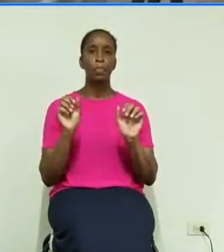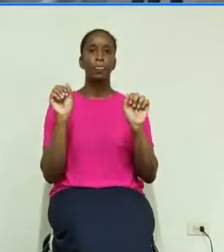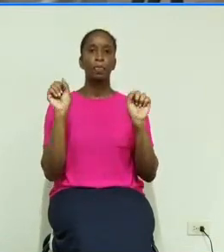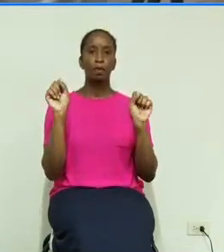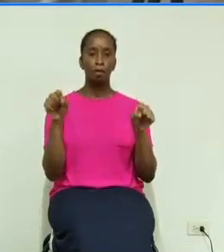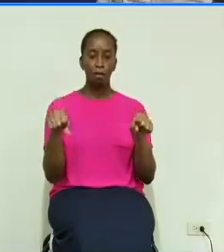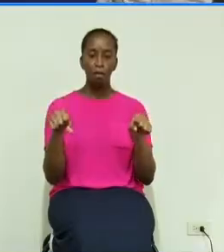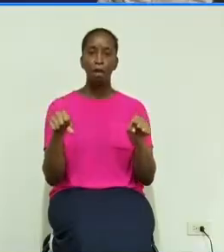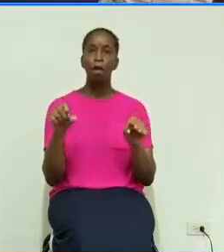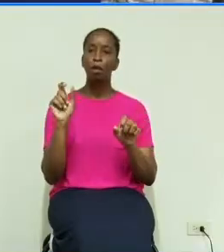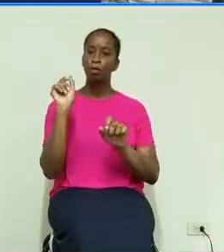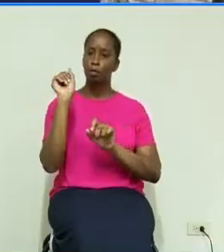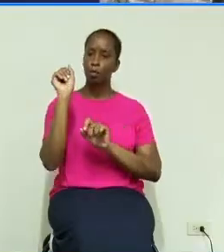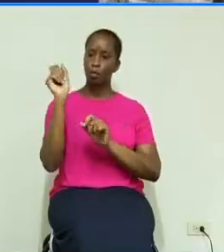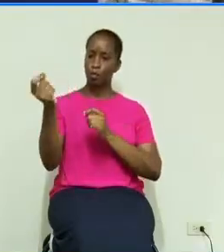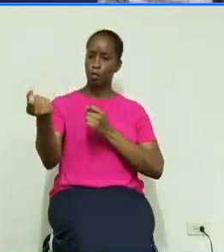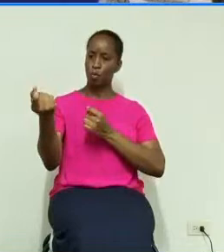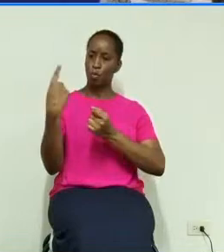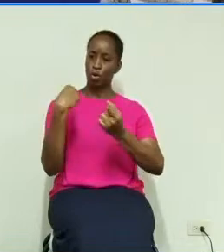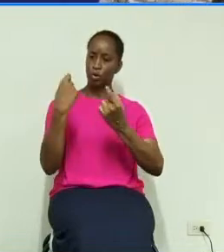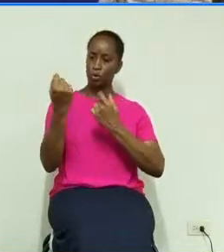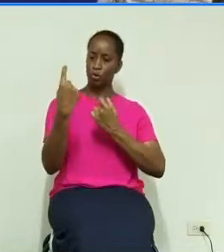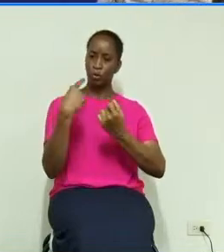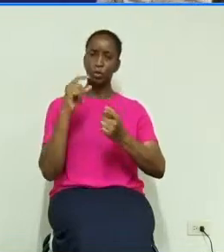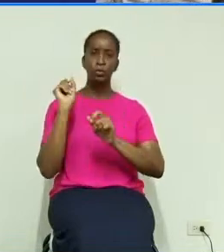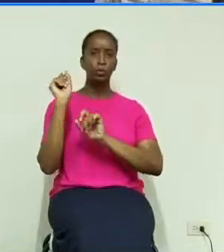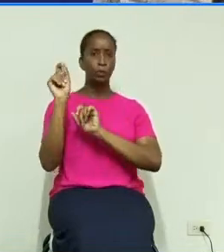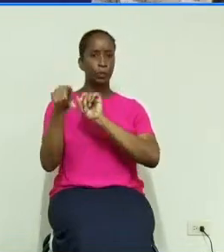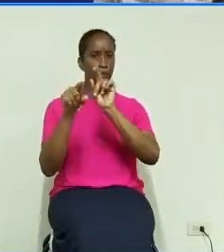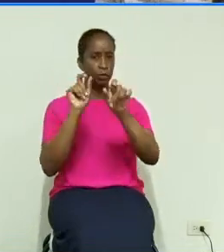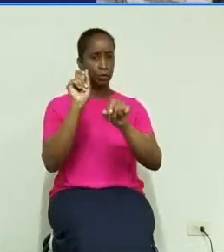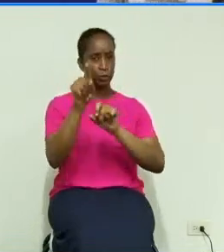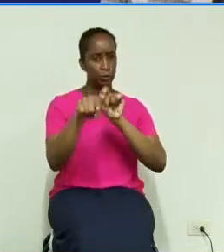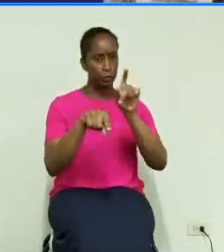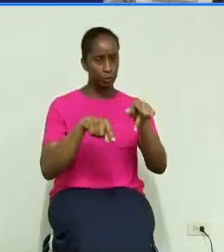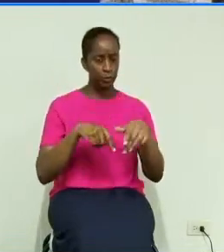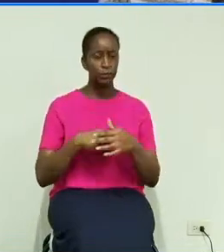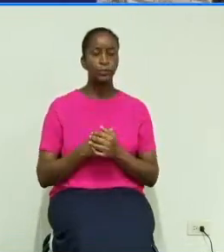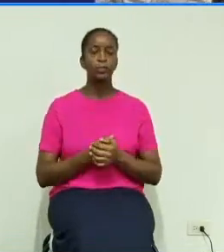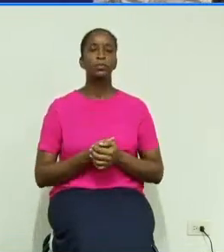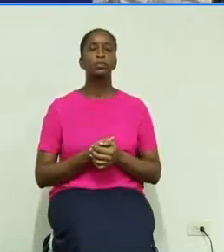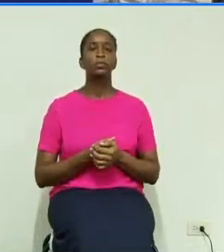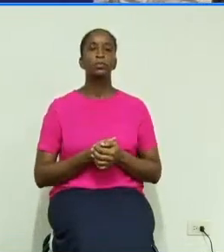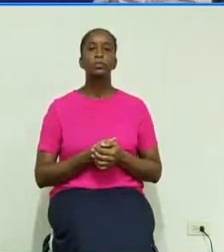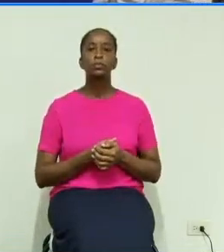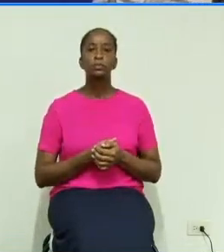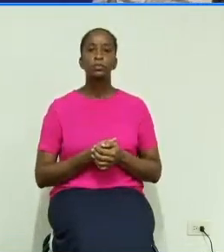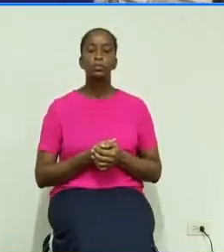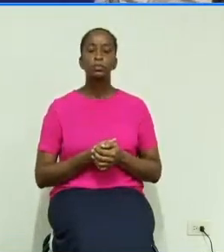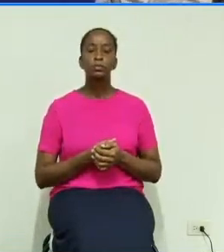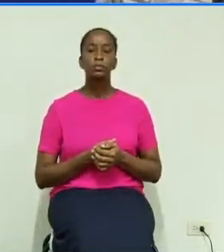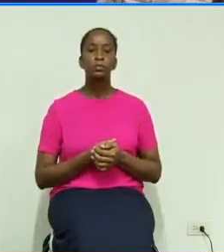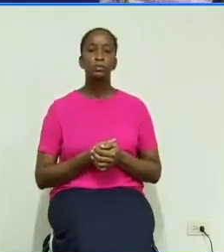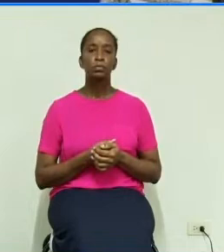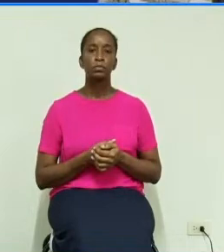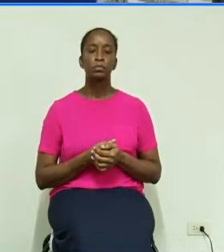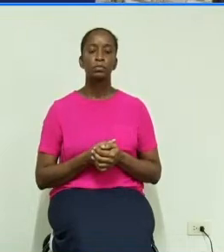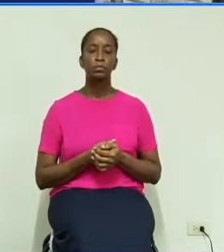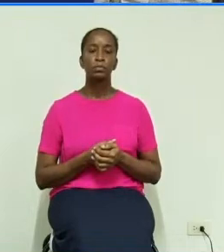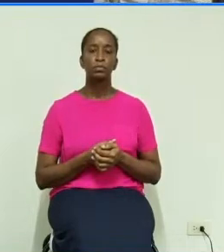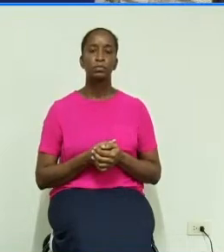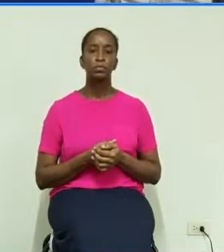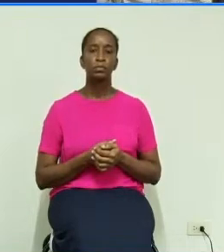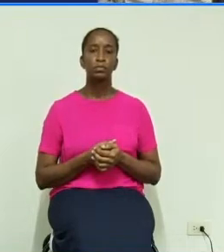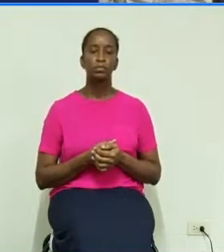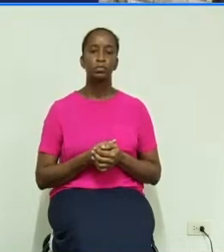technical team to see if there are questions or comments online that the panel needs to address. In the meanwhile, I know